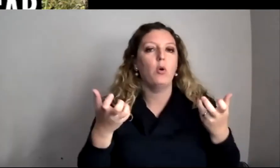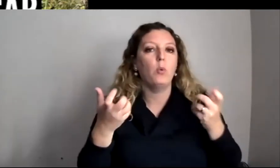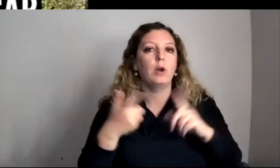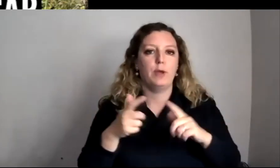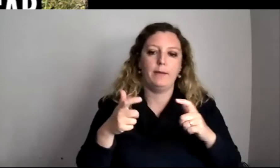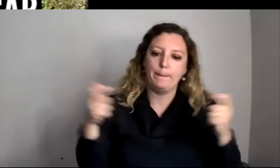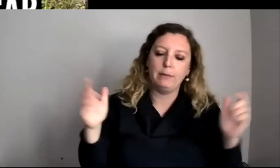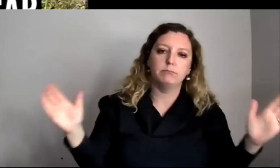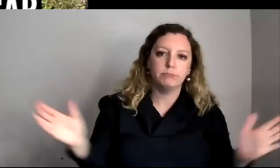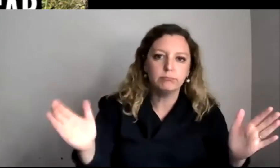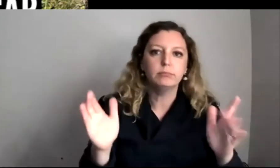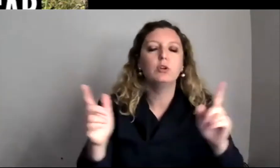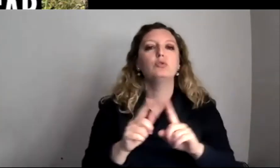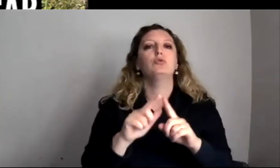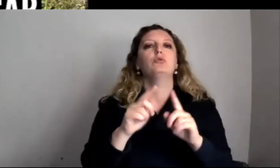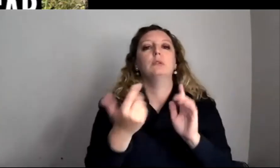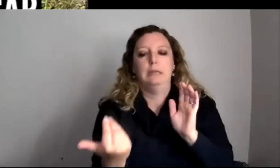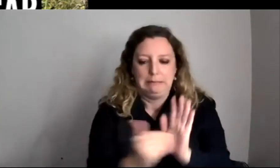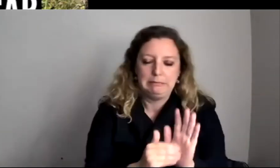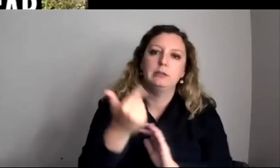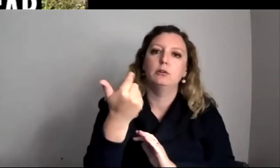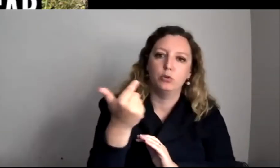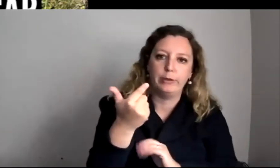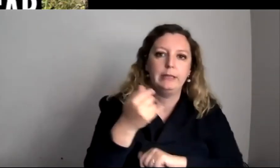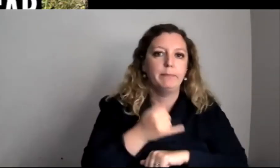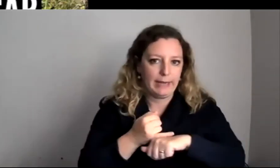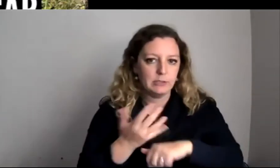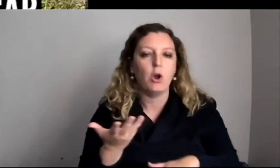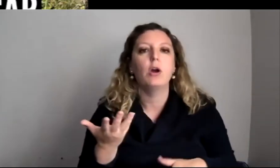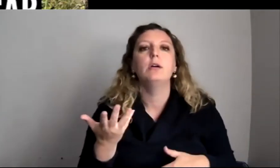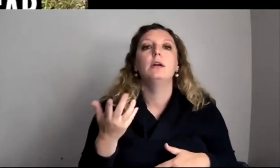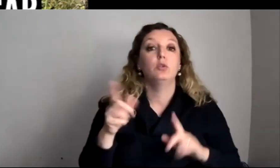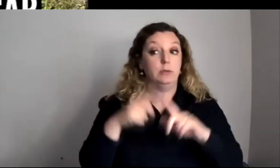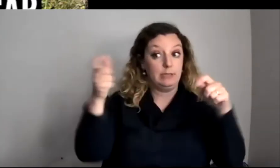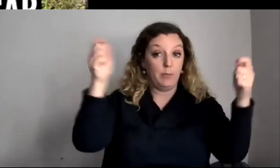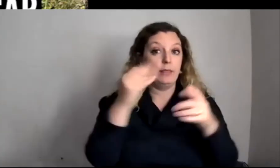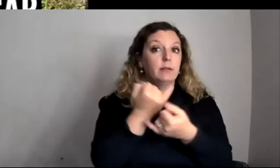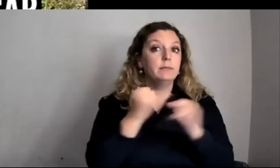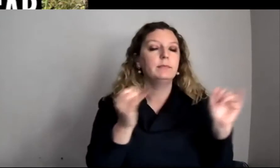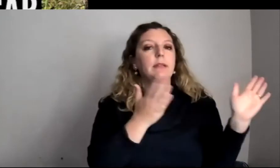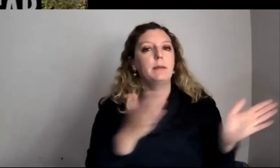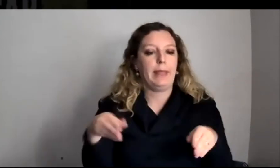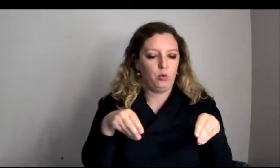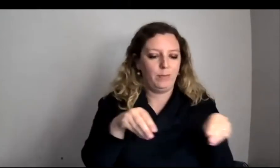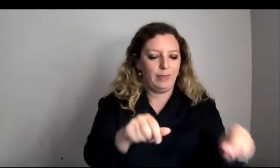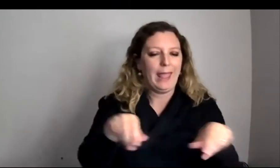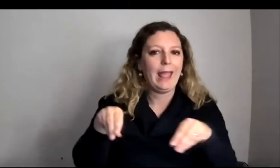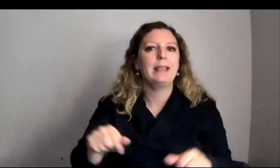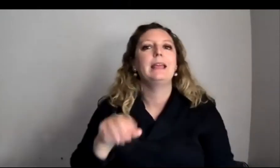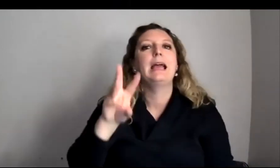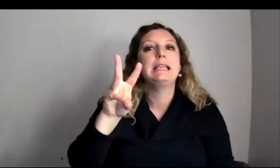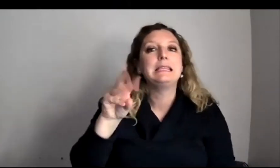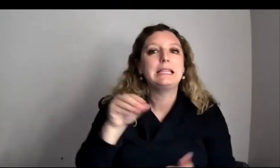big push to re-green Madagascar. And so in celebration of their independence, he planned to plant 60